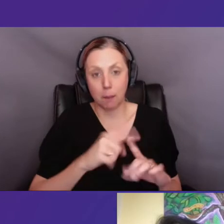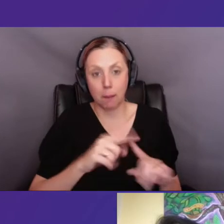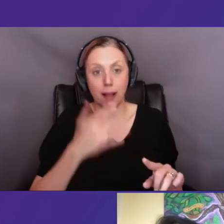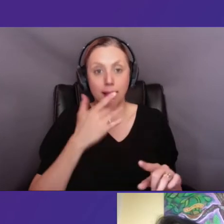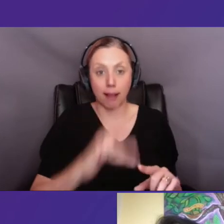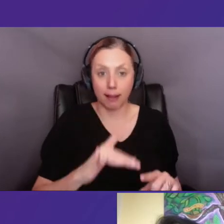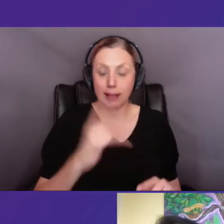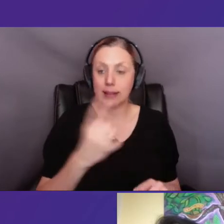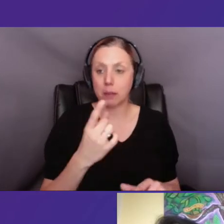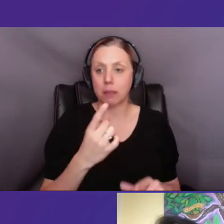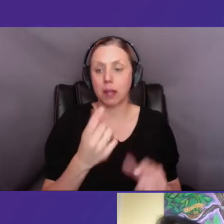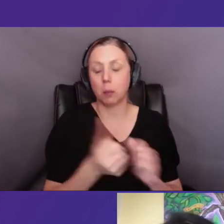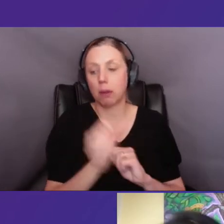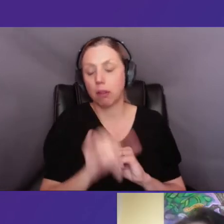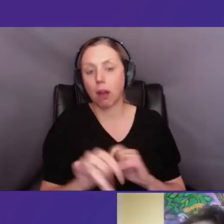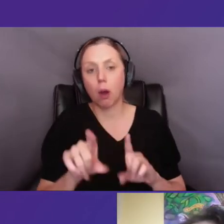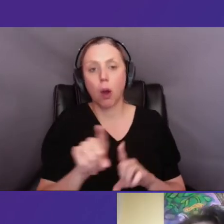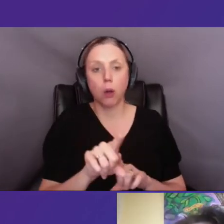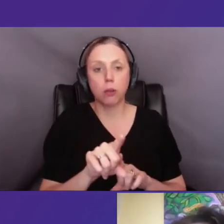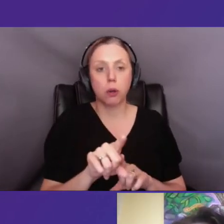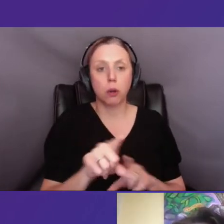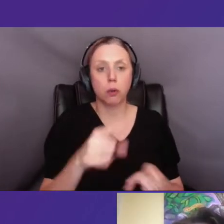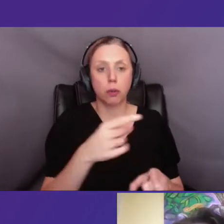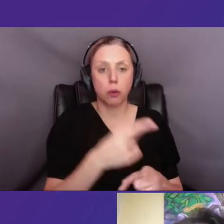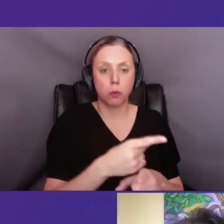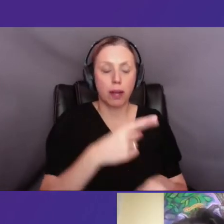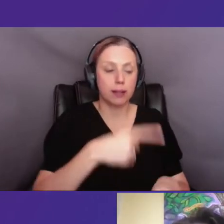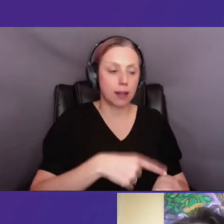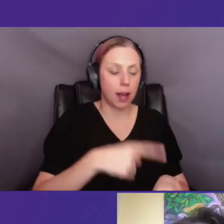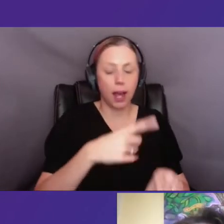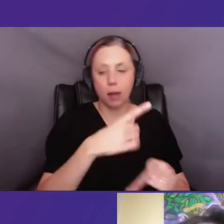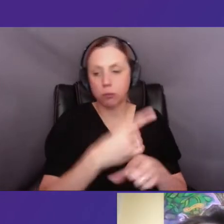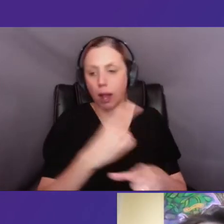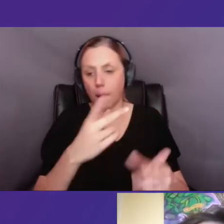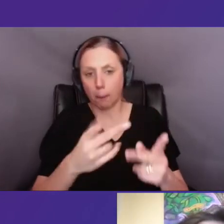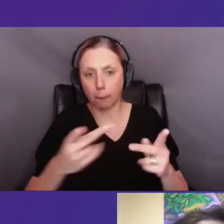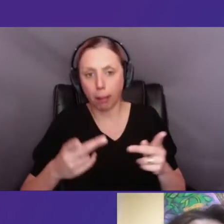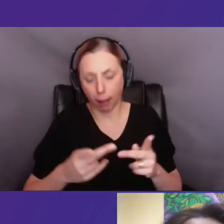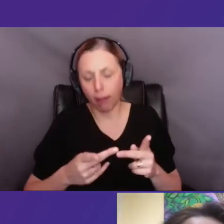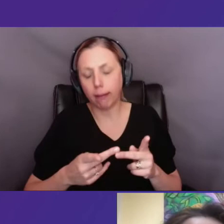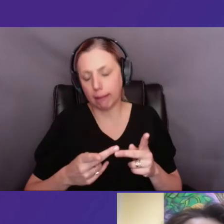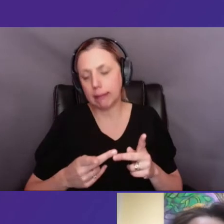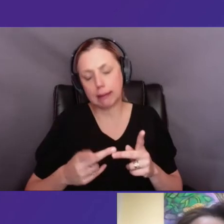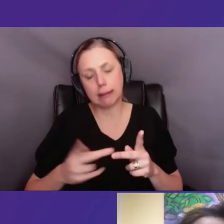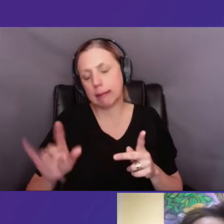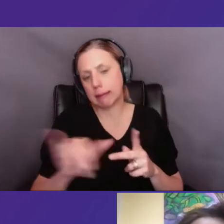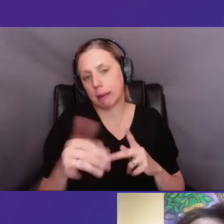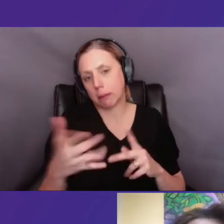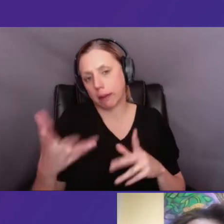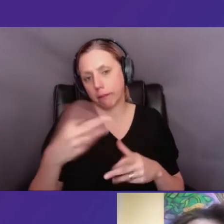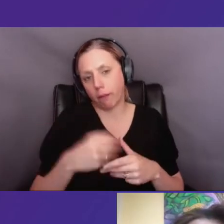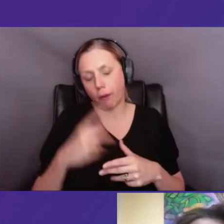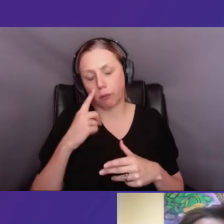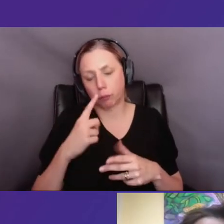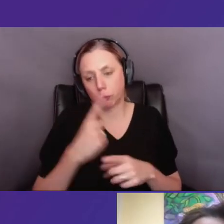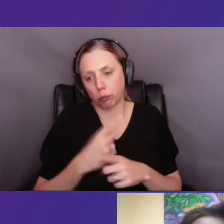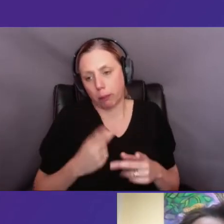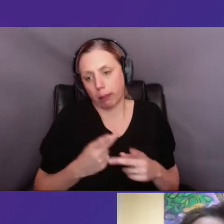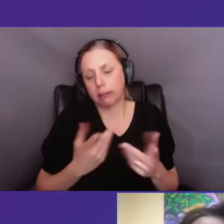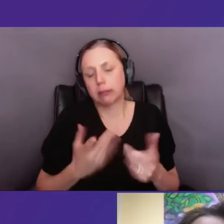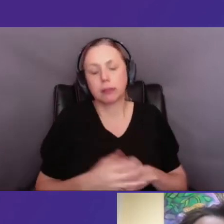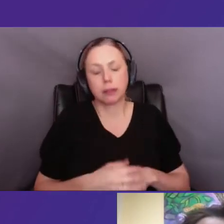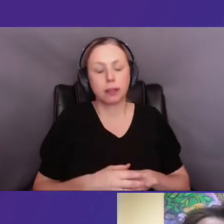to do with it, and being at the right time at the right place, as they say. And from the